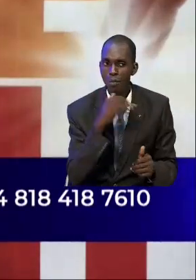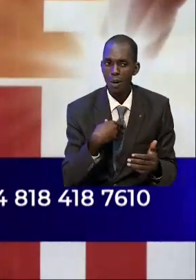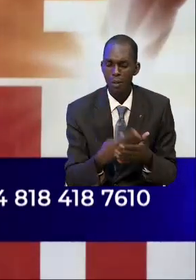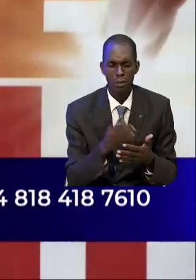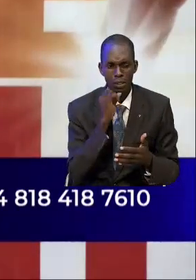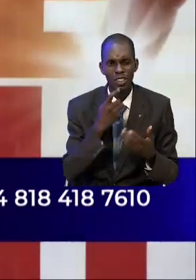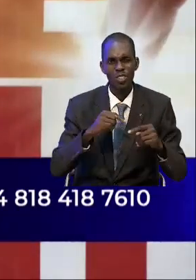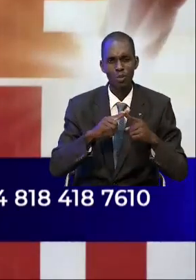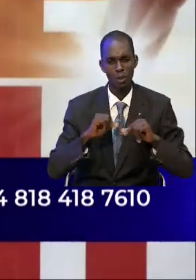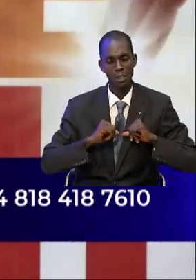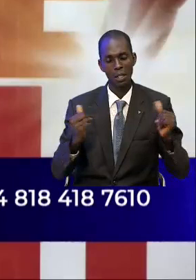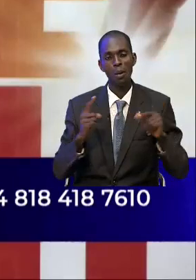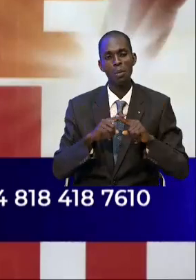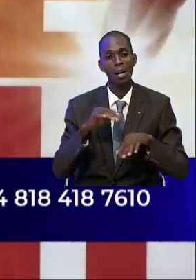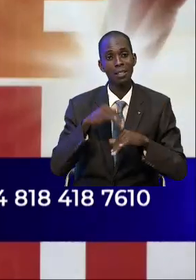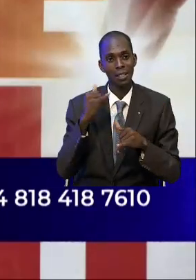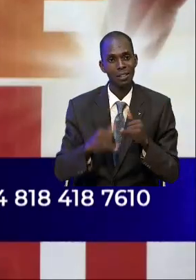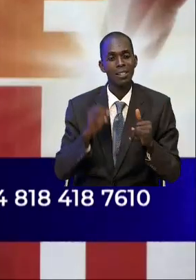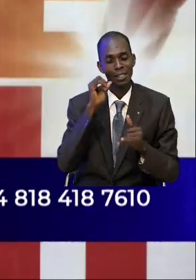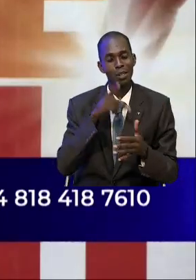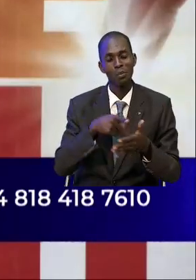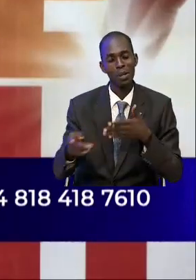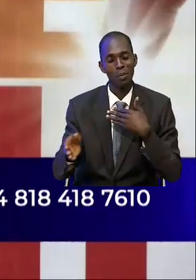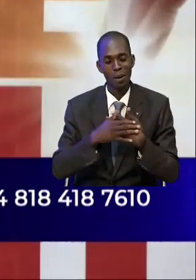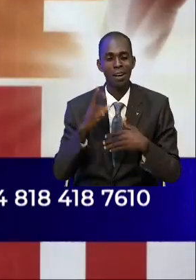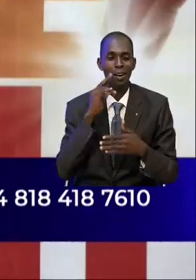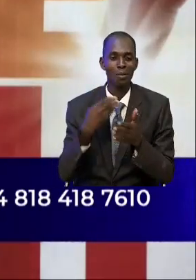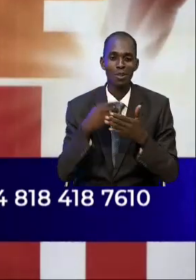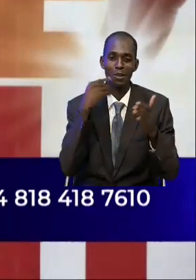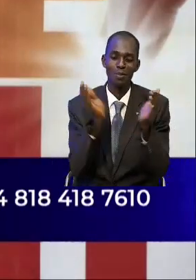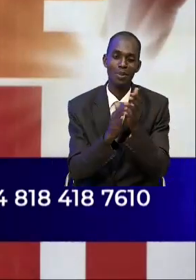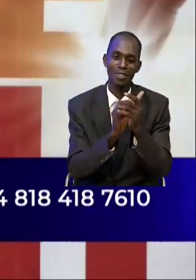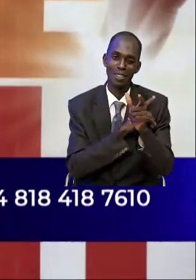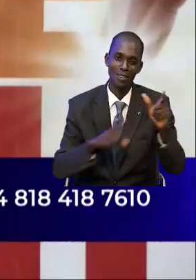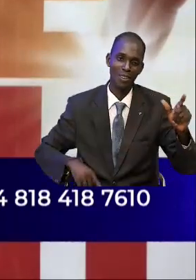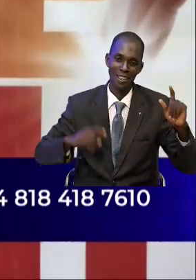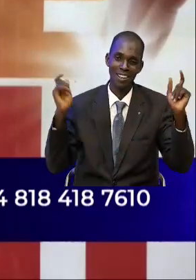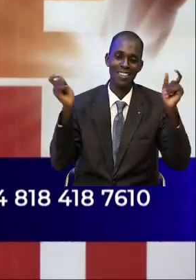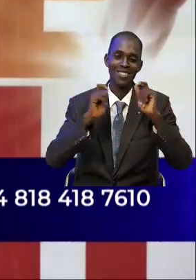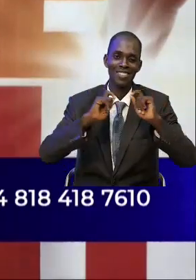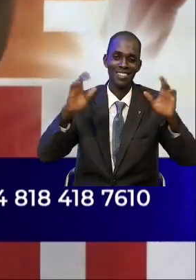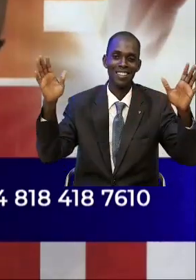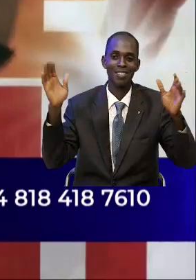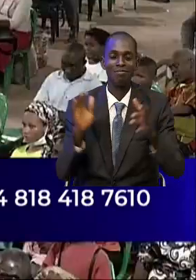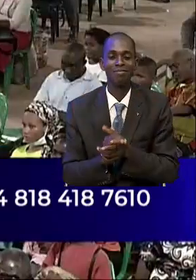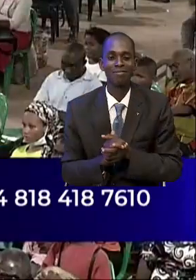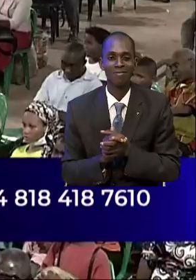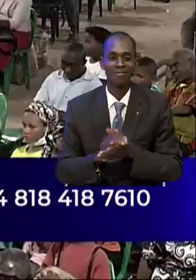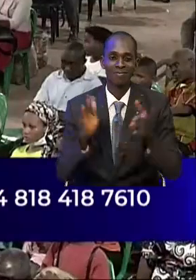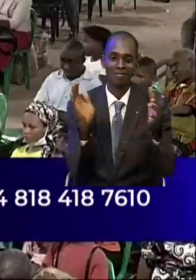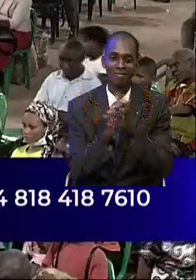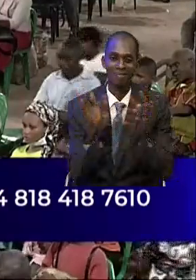And I told her, madam, please give me my money. And she tried to deny it, but at the end of the day, she gave me the money. Praise the